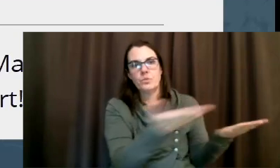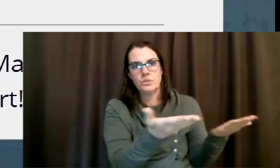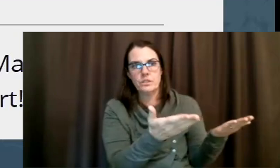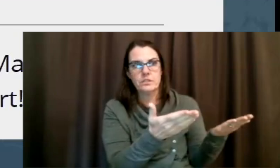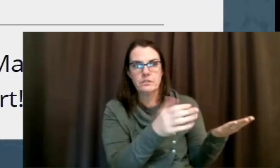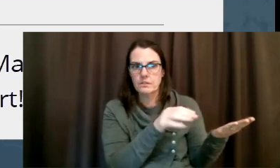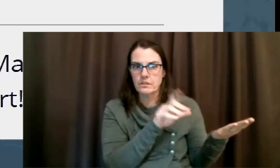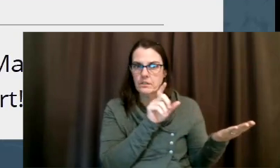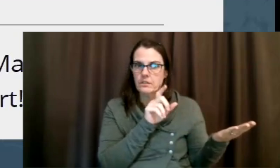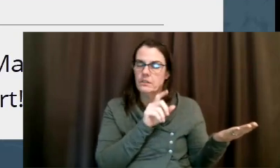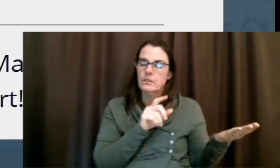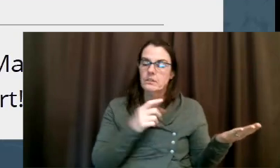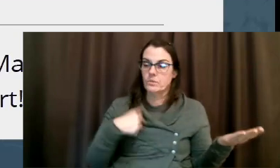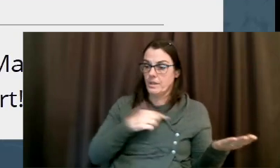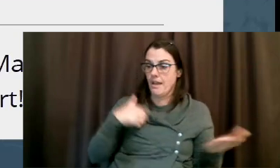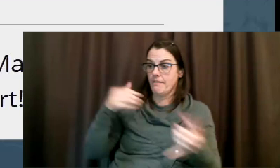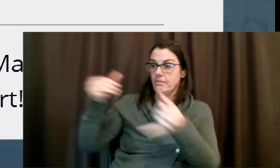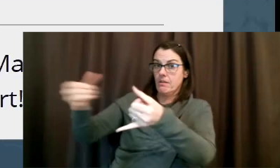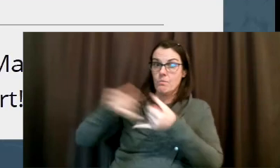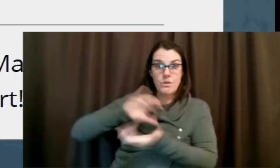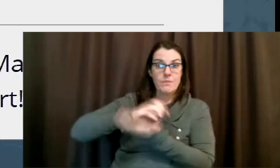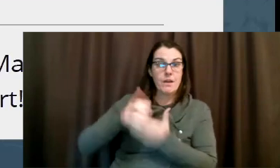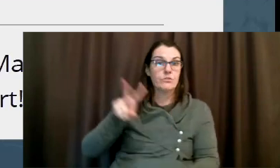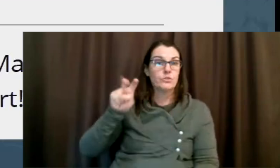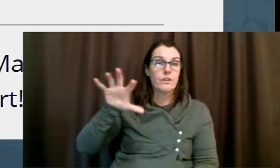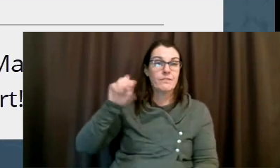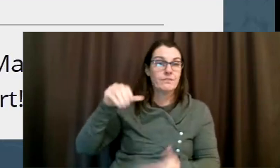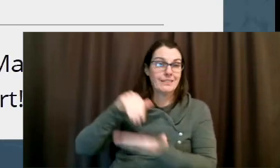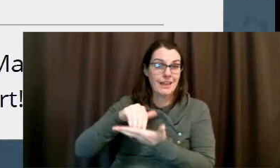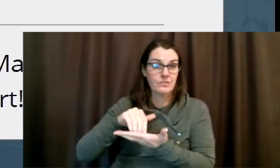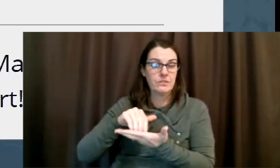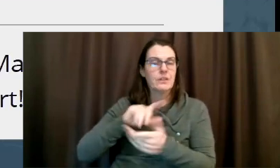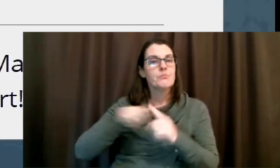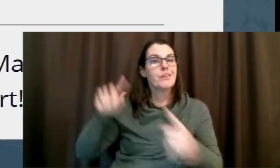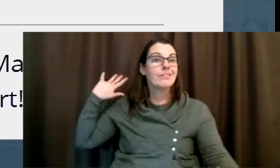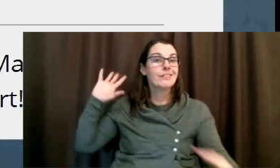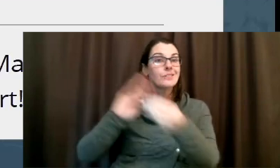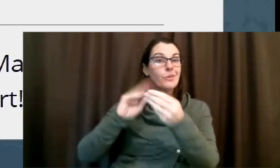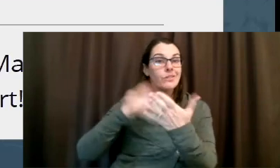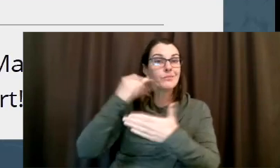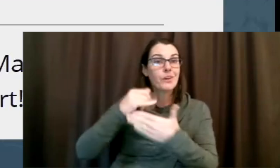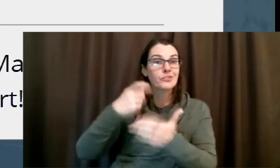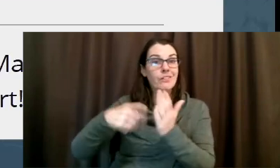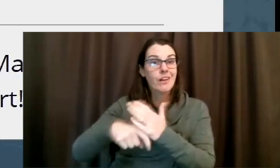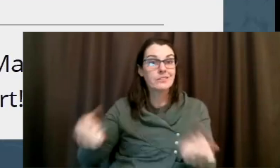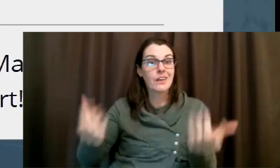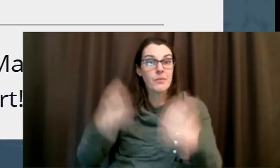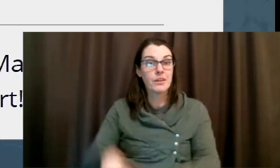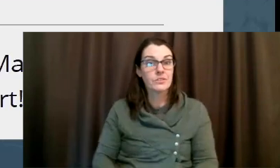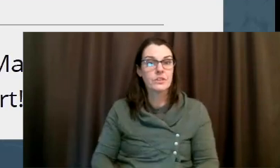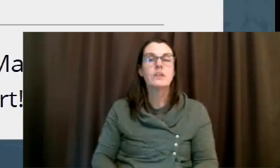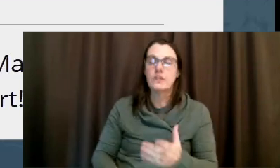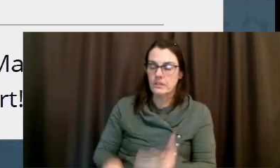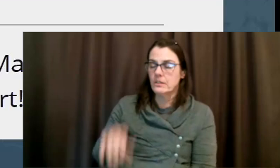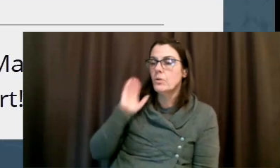award amount of $250,000. We have to calculate the total project cost. So we would take $250,000, we would divide it by